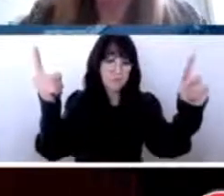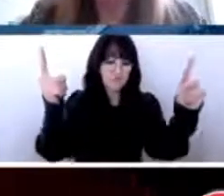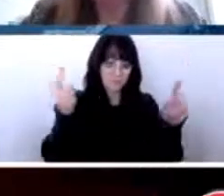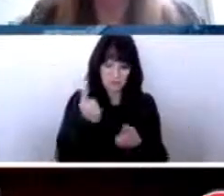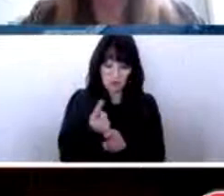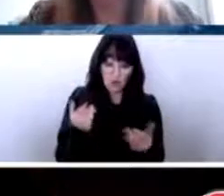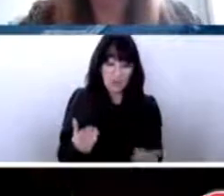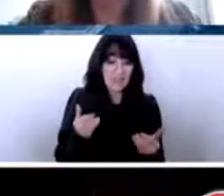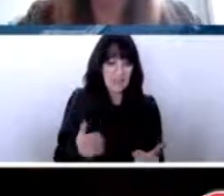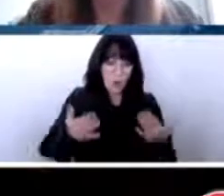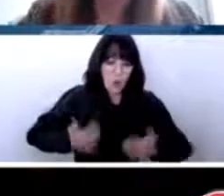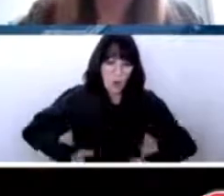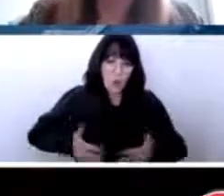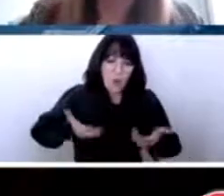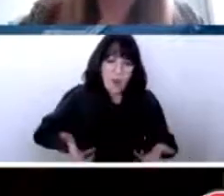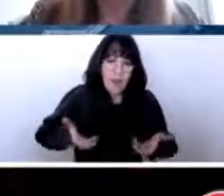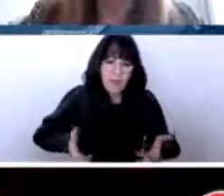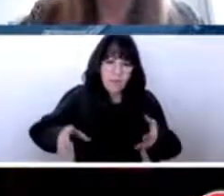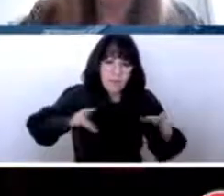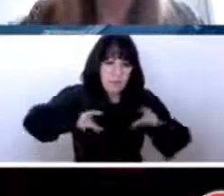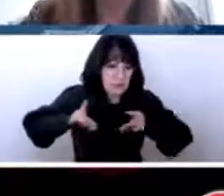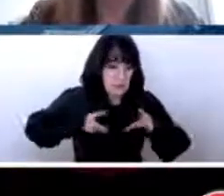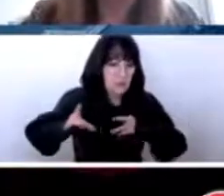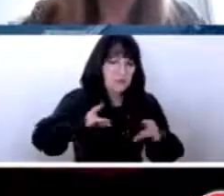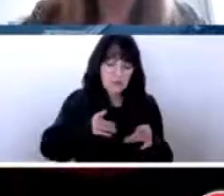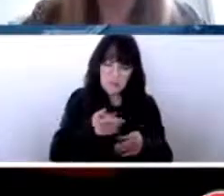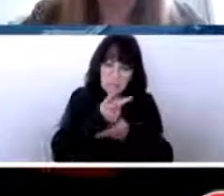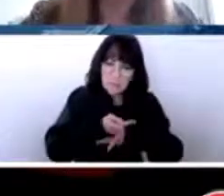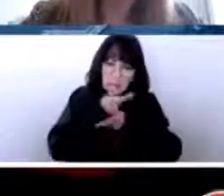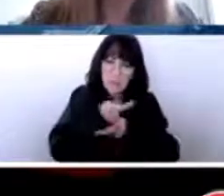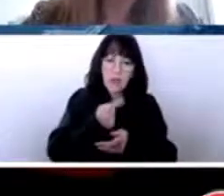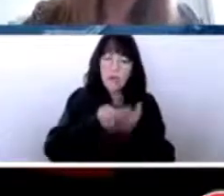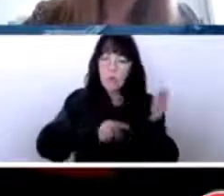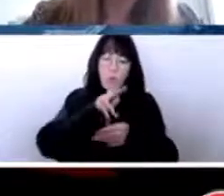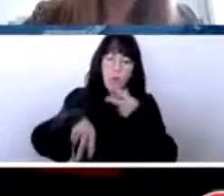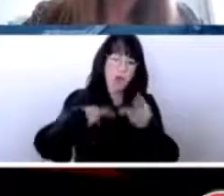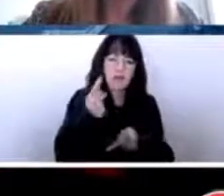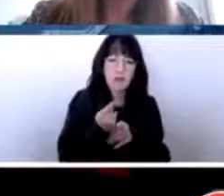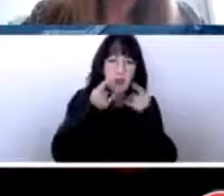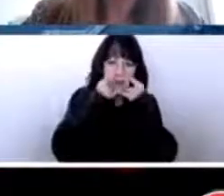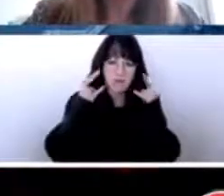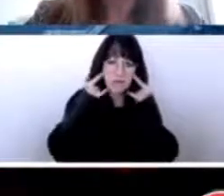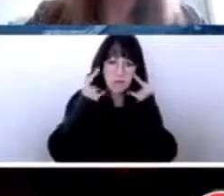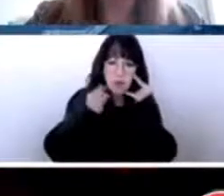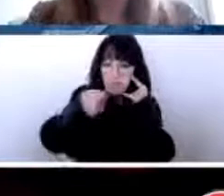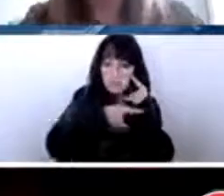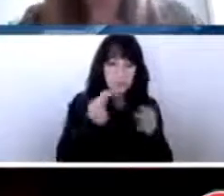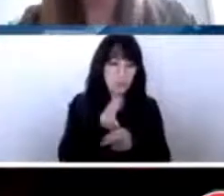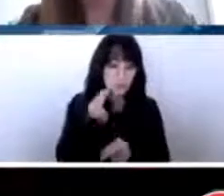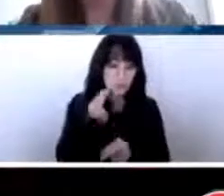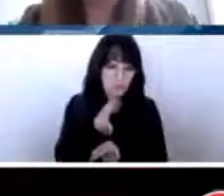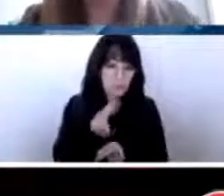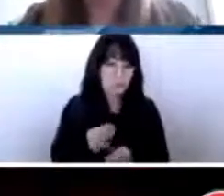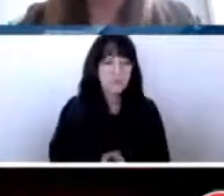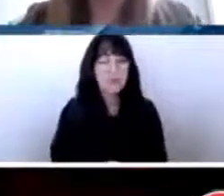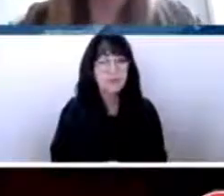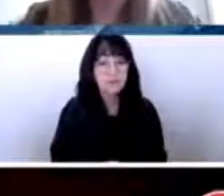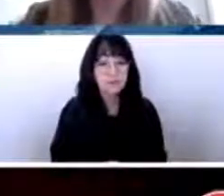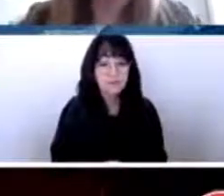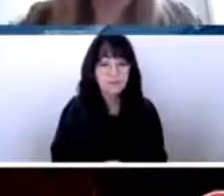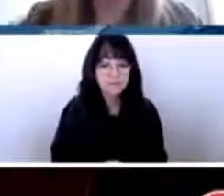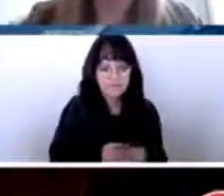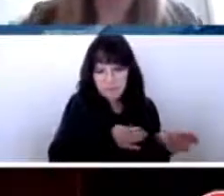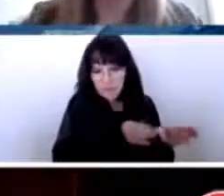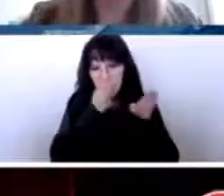contagious, keep an eye on, what type of mask you're using, please. All right, some exciting news